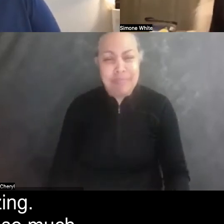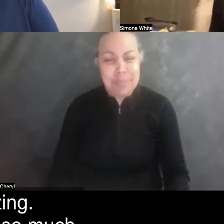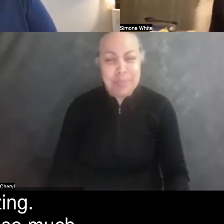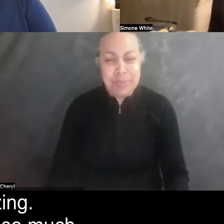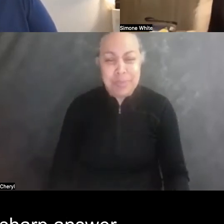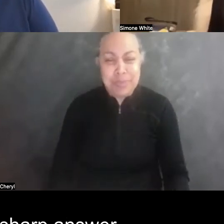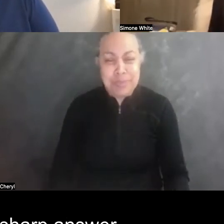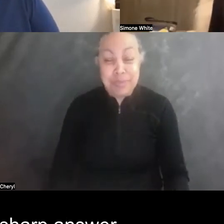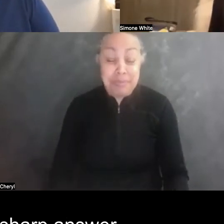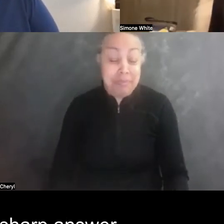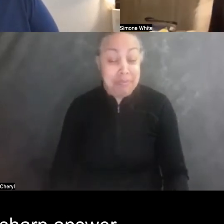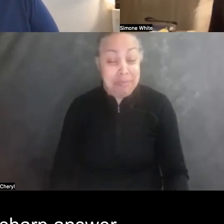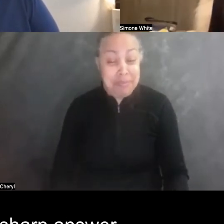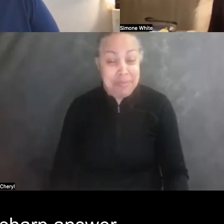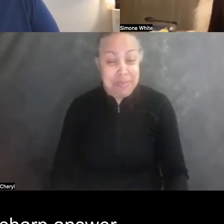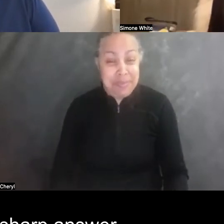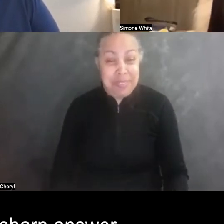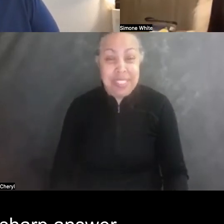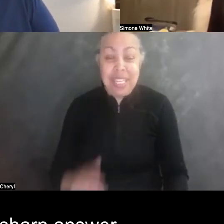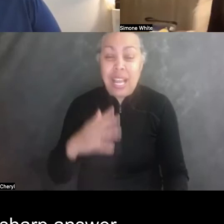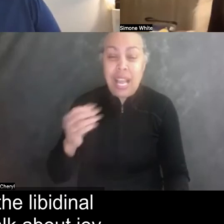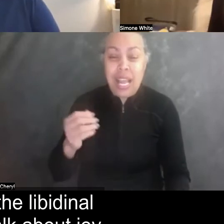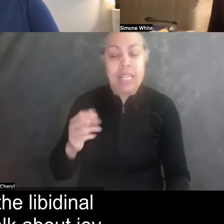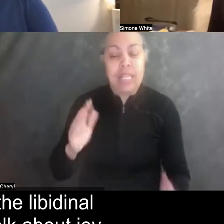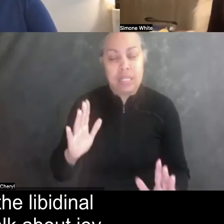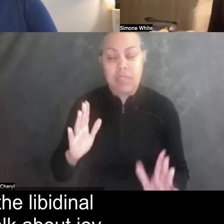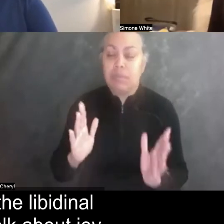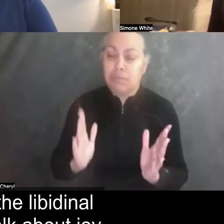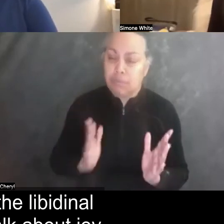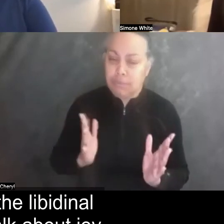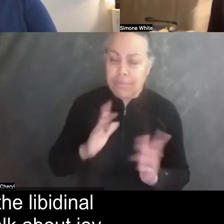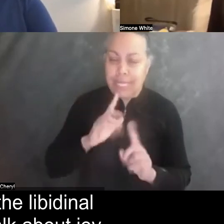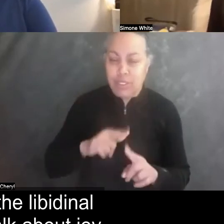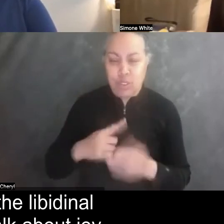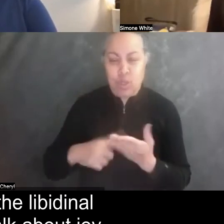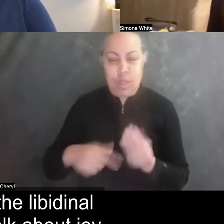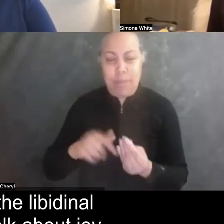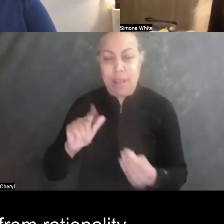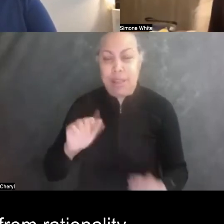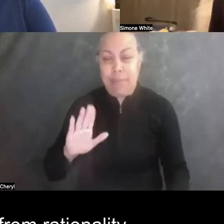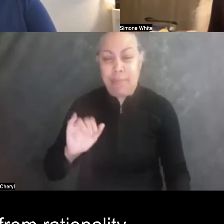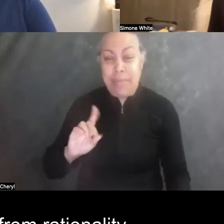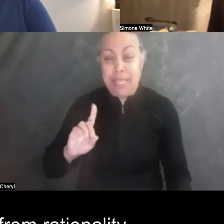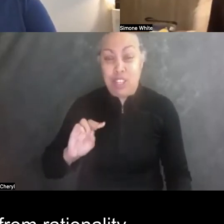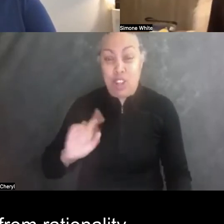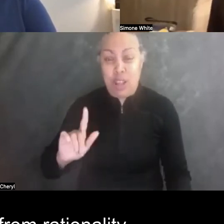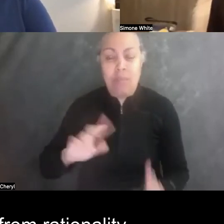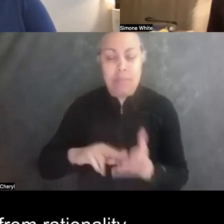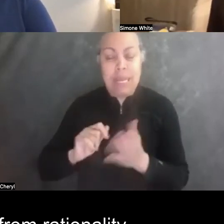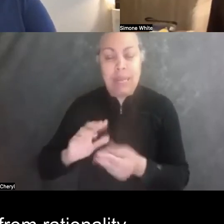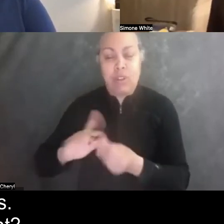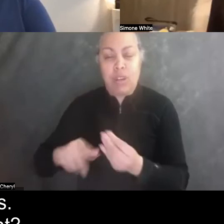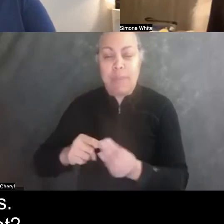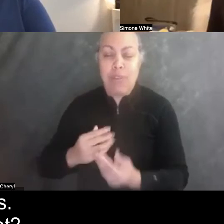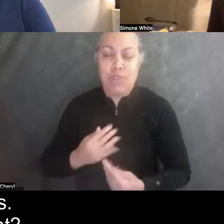Amazing. Thank you so much. I mean, in a less sharp answer, talking about the libidinal allows me to talk about joy that is untethered from